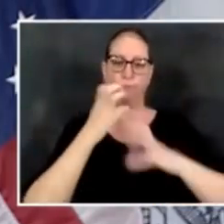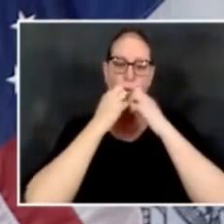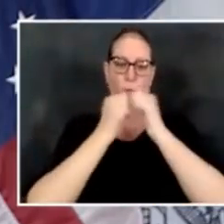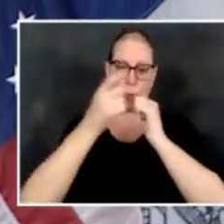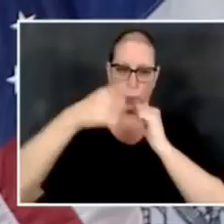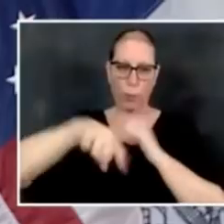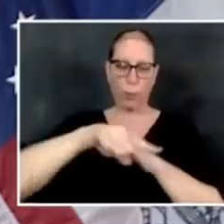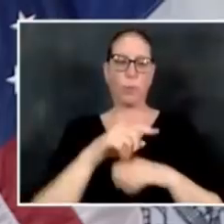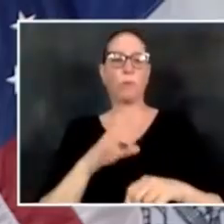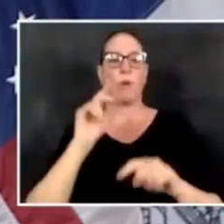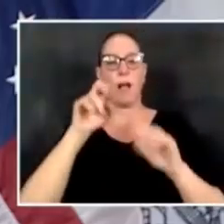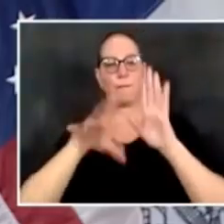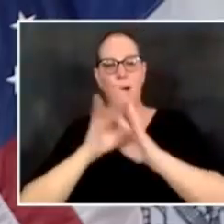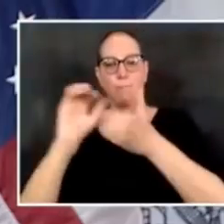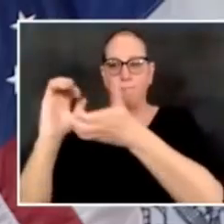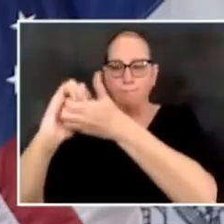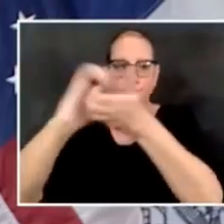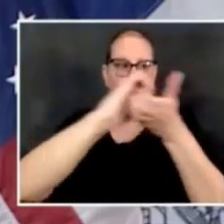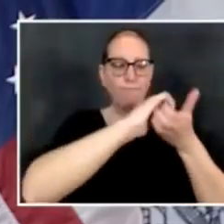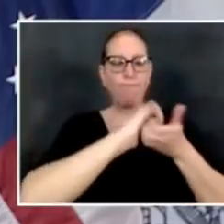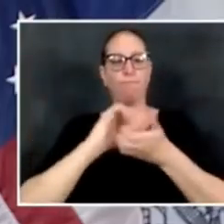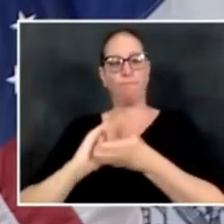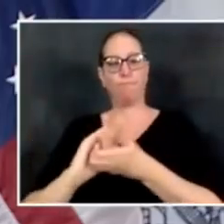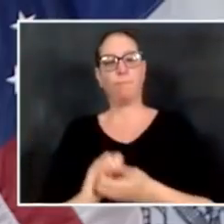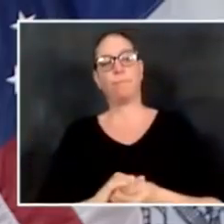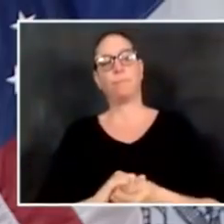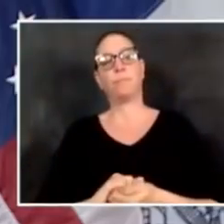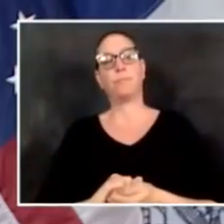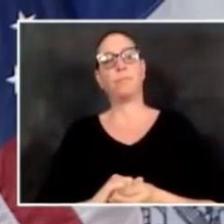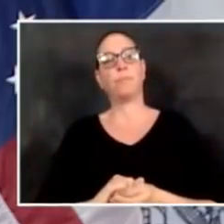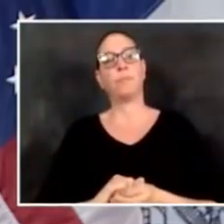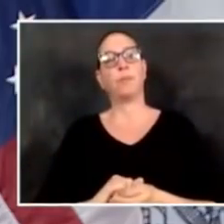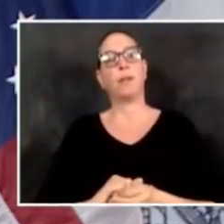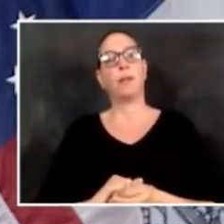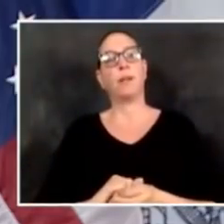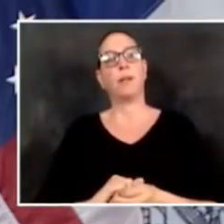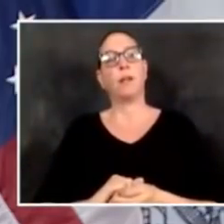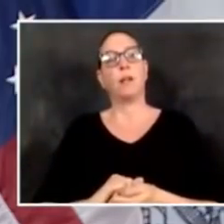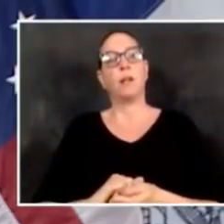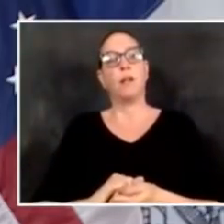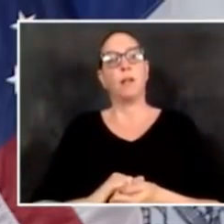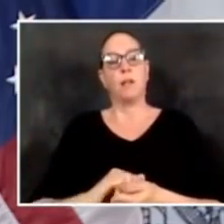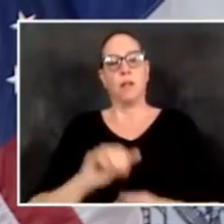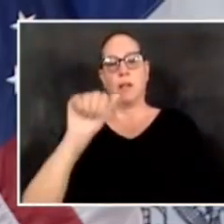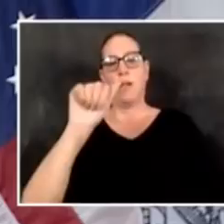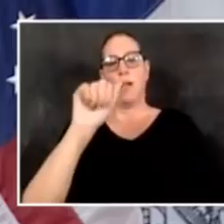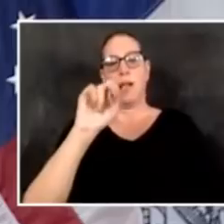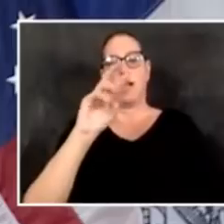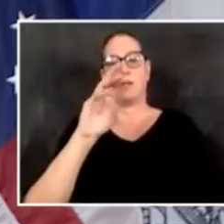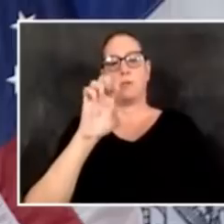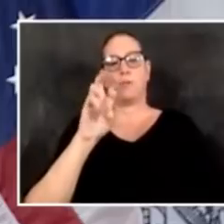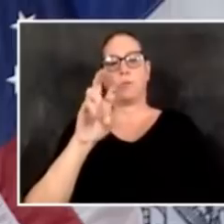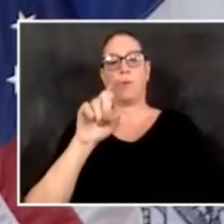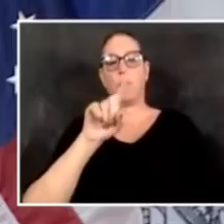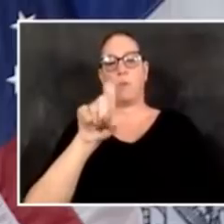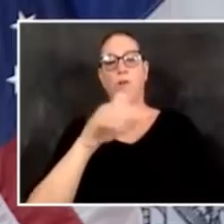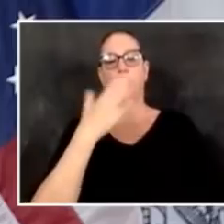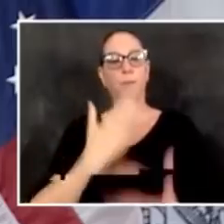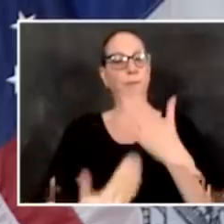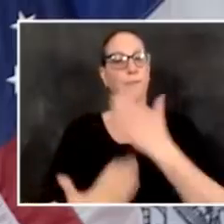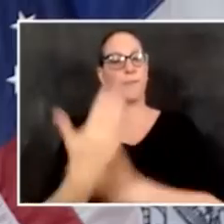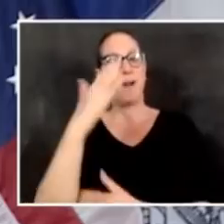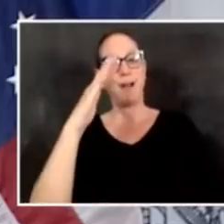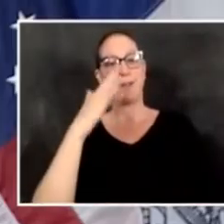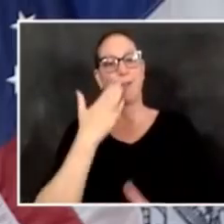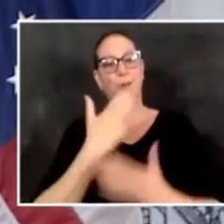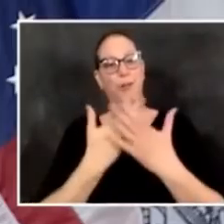Next, we have Andrew from NBC. Good morning, Mr. Mayor. Good morning, everyone. Hope you're doing well. Yes, indeed,